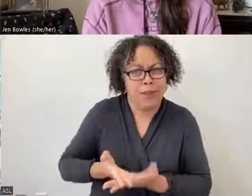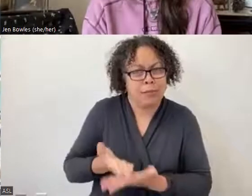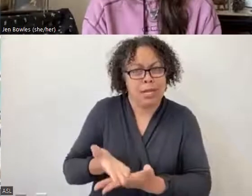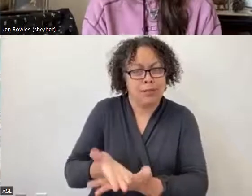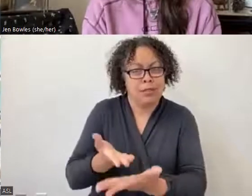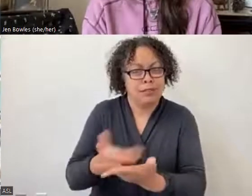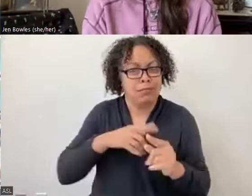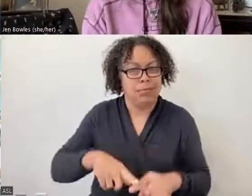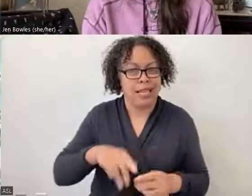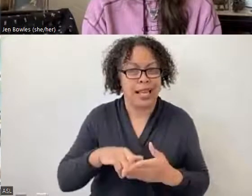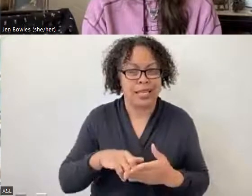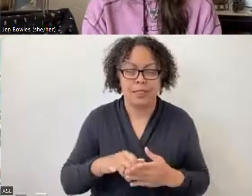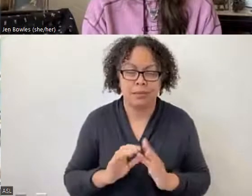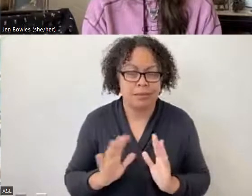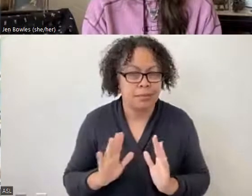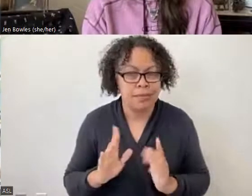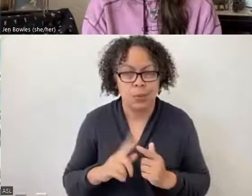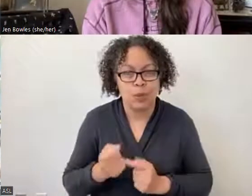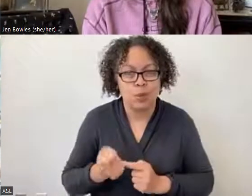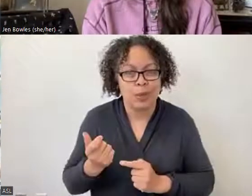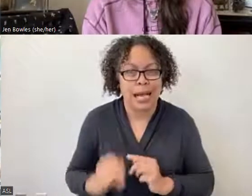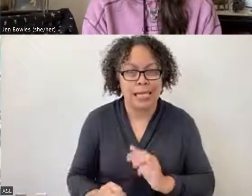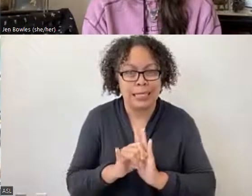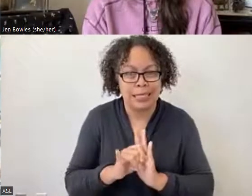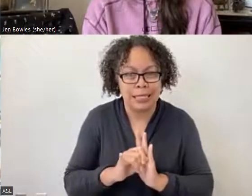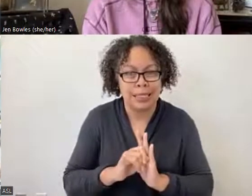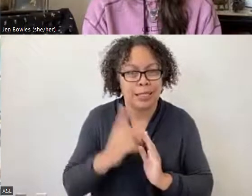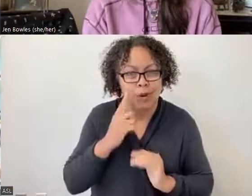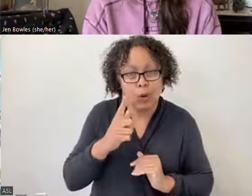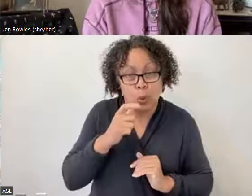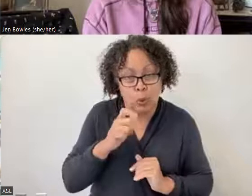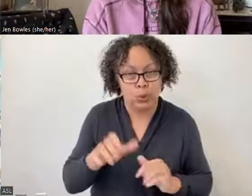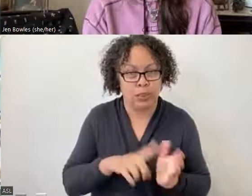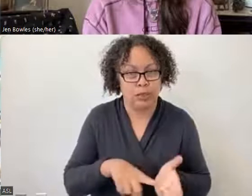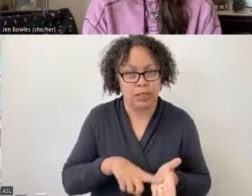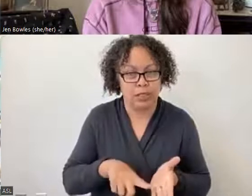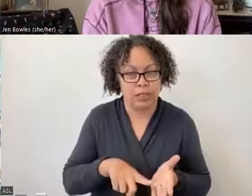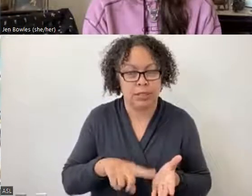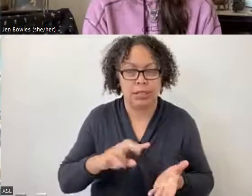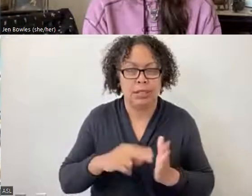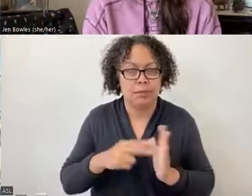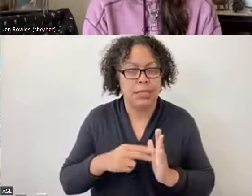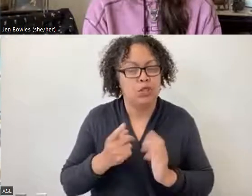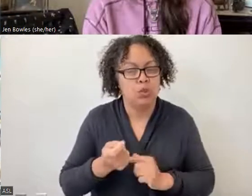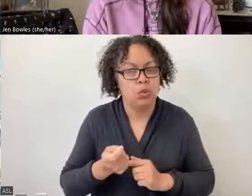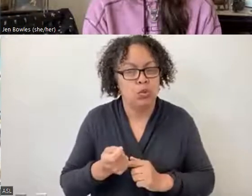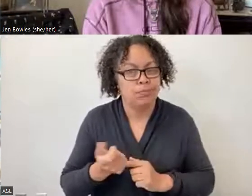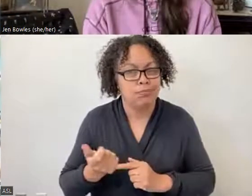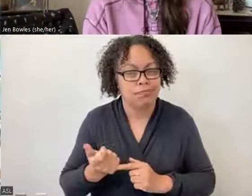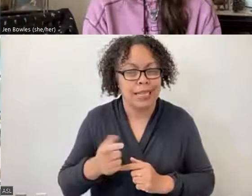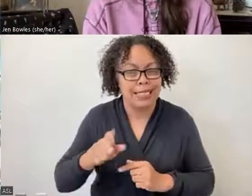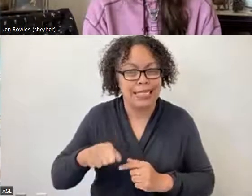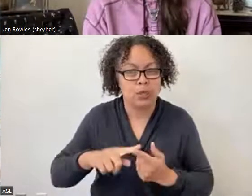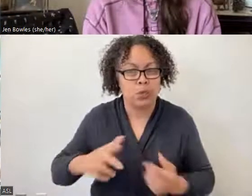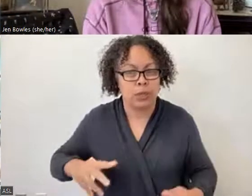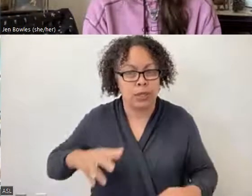we erase the identity of who is doing the work, then we erase the need to also incorporate praxis into